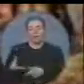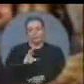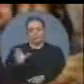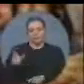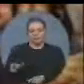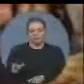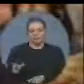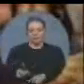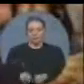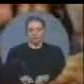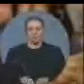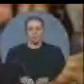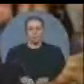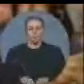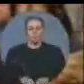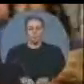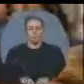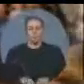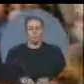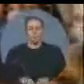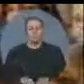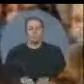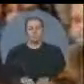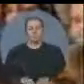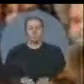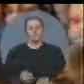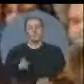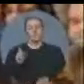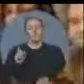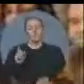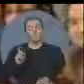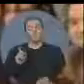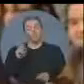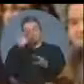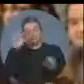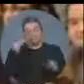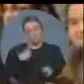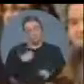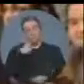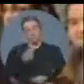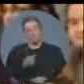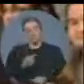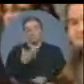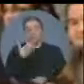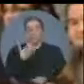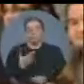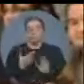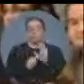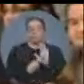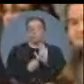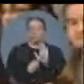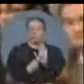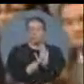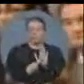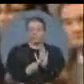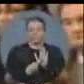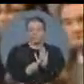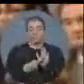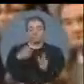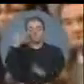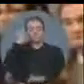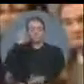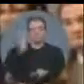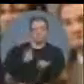Liberal Party wanted. Say this is a perfect example of the difference in philosophy. You know, when it came to crime, rather than fighting crime,